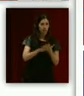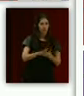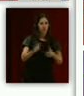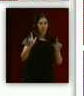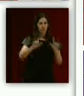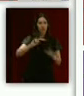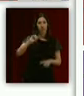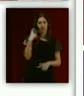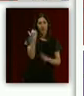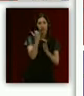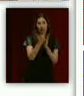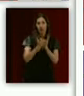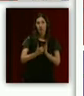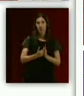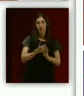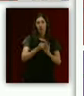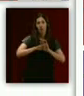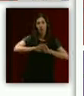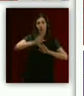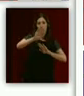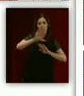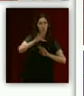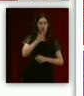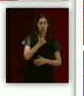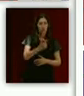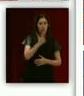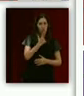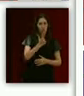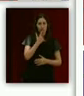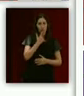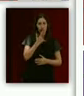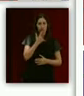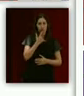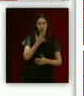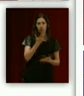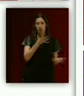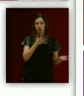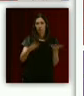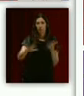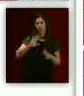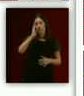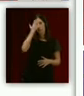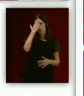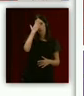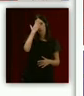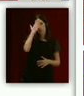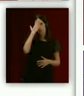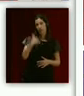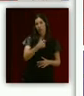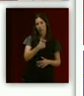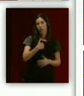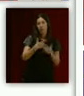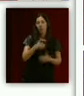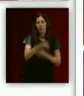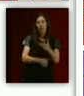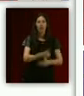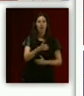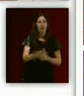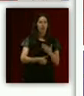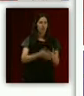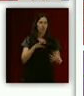Within the device, we will find a specific menu. In the case of the TV, the menu would be the one with the